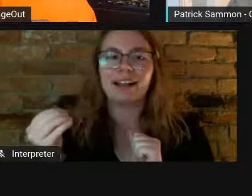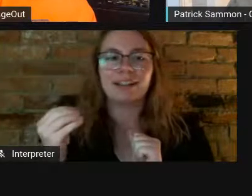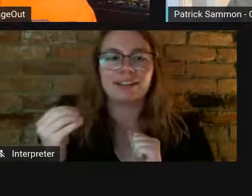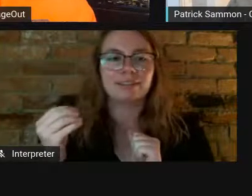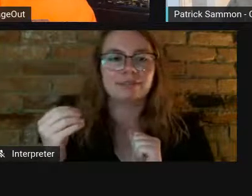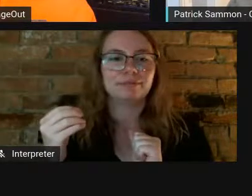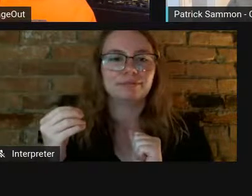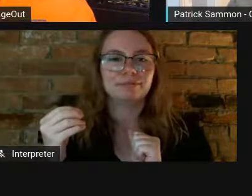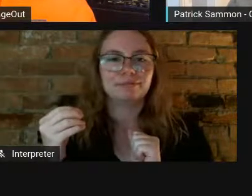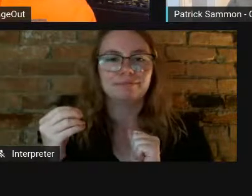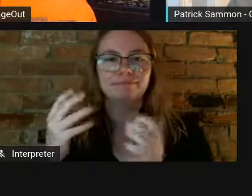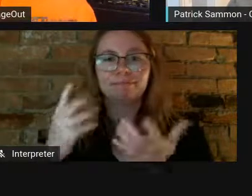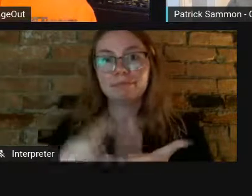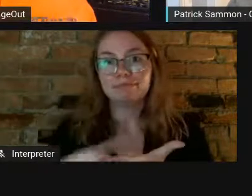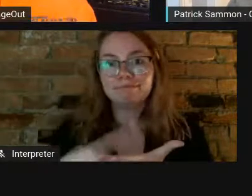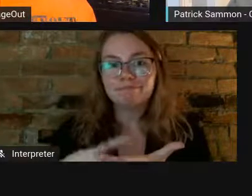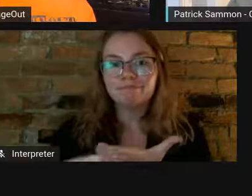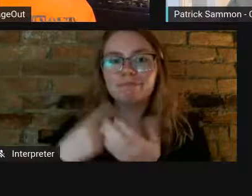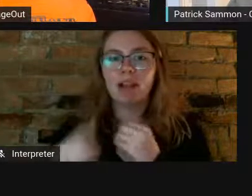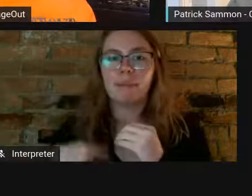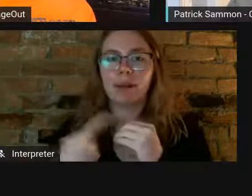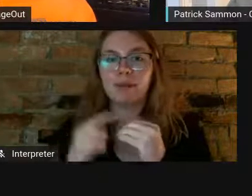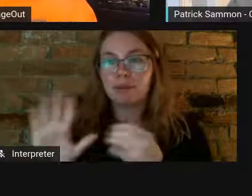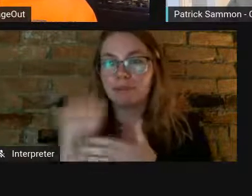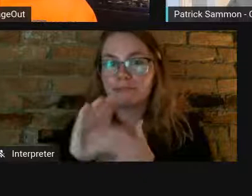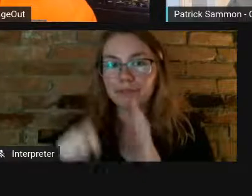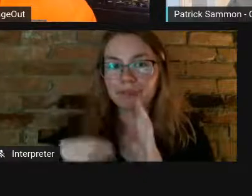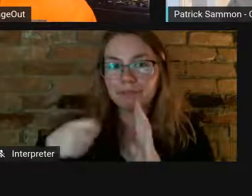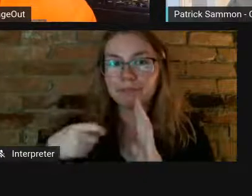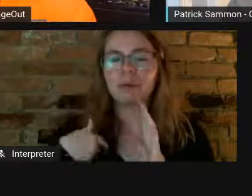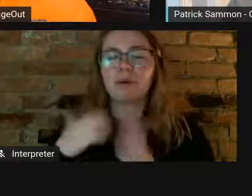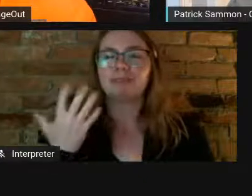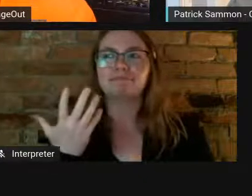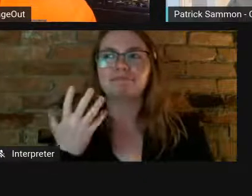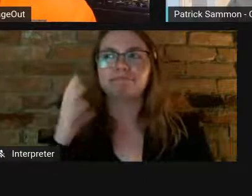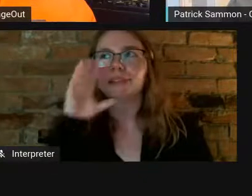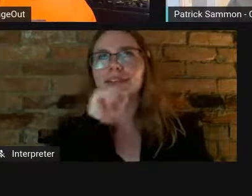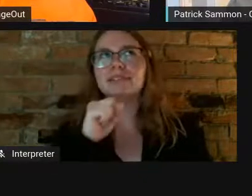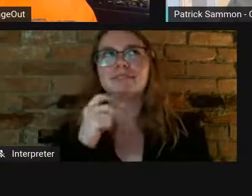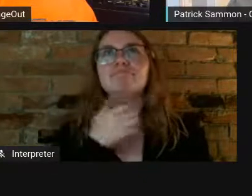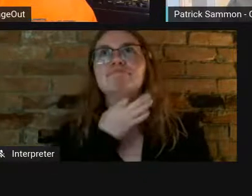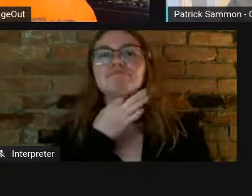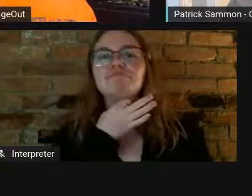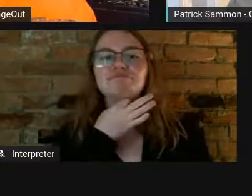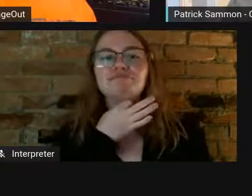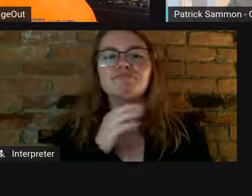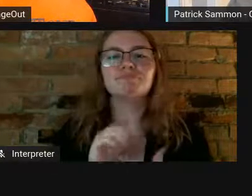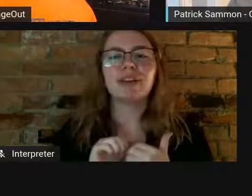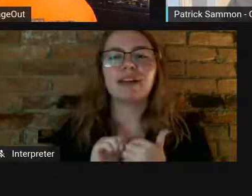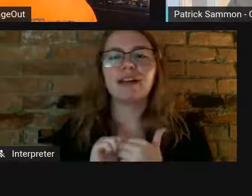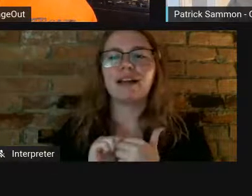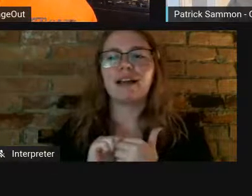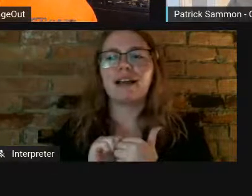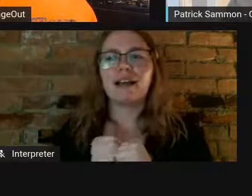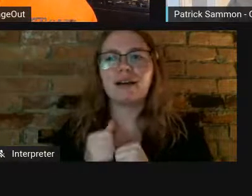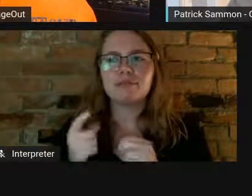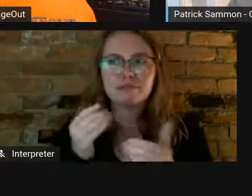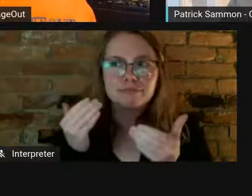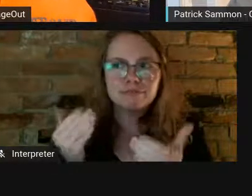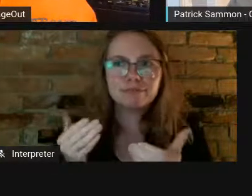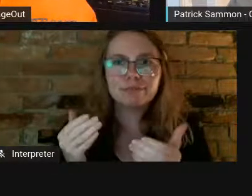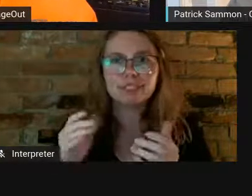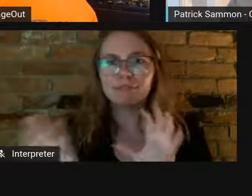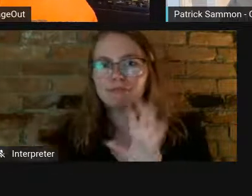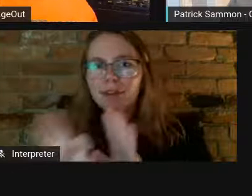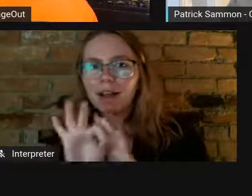you know, talk about your film. So I guess my question is, how did you go about finding these people? And I